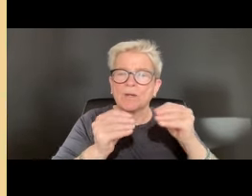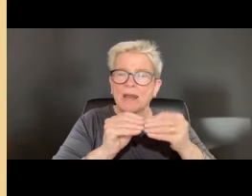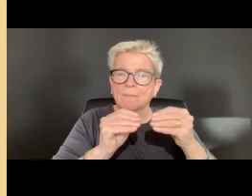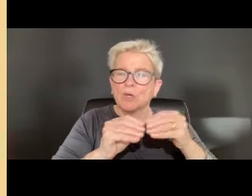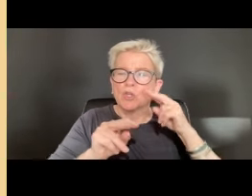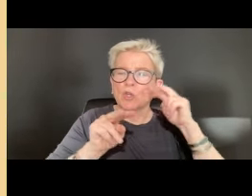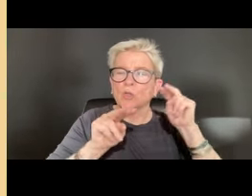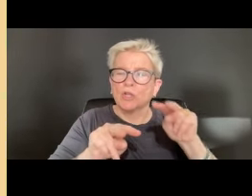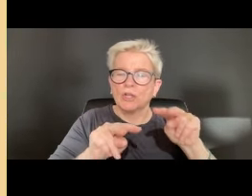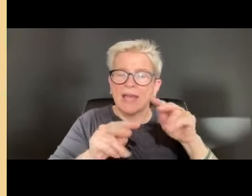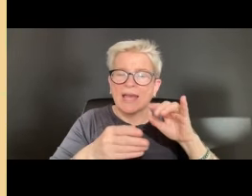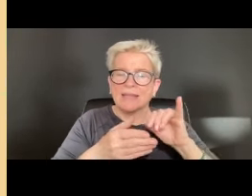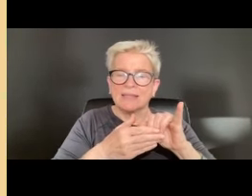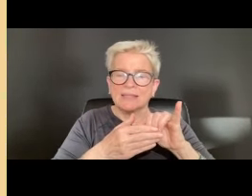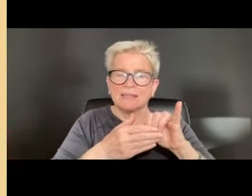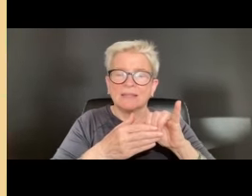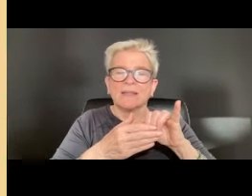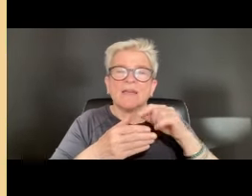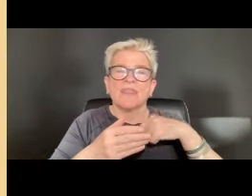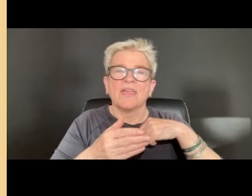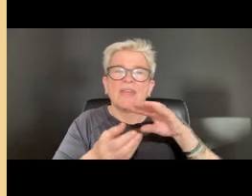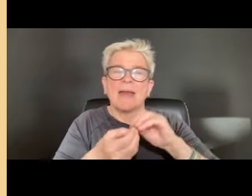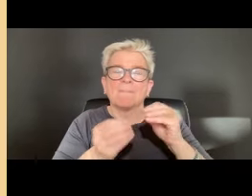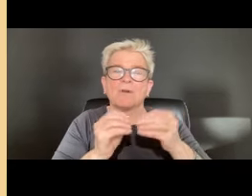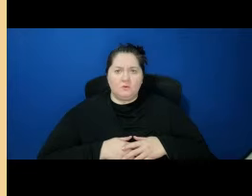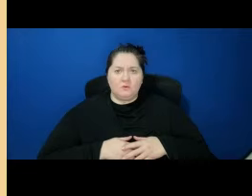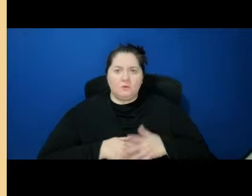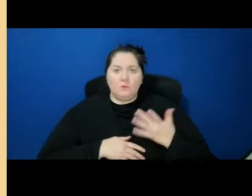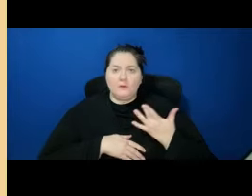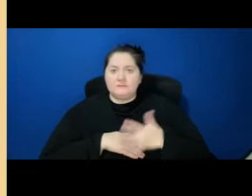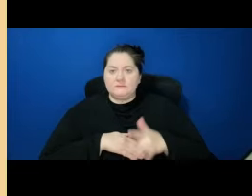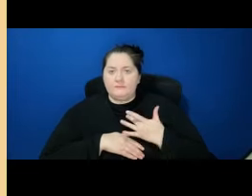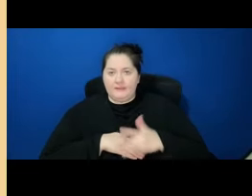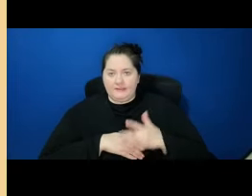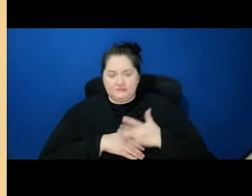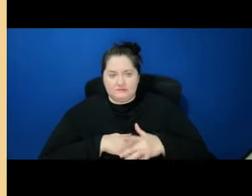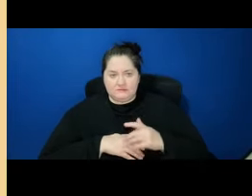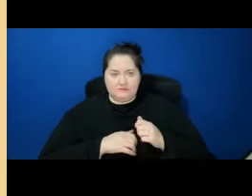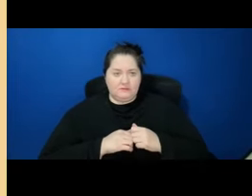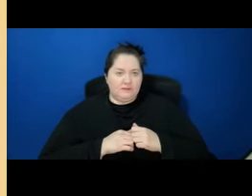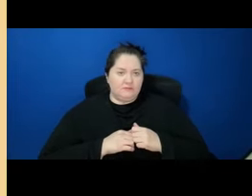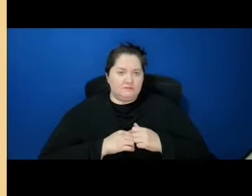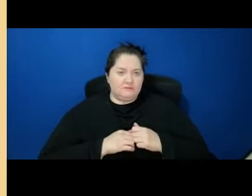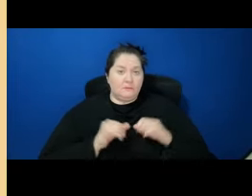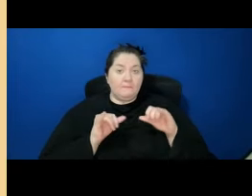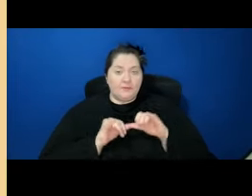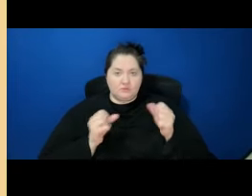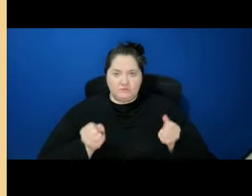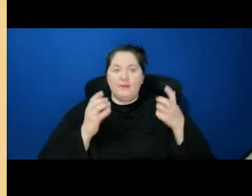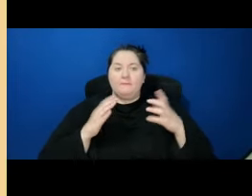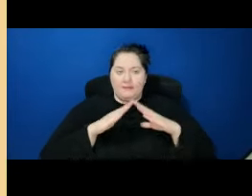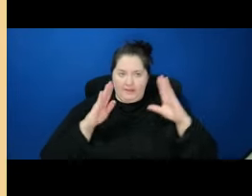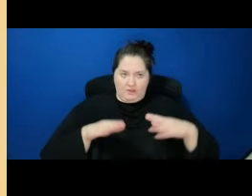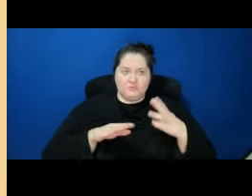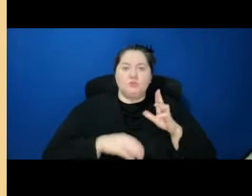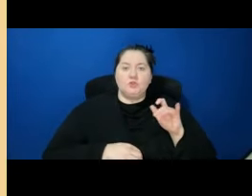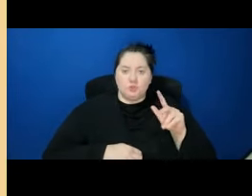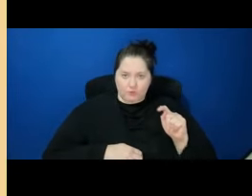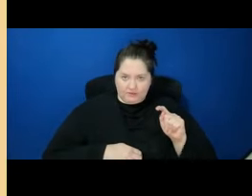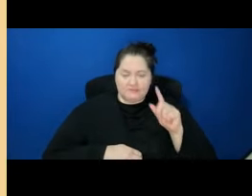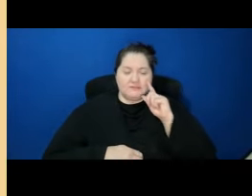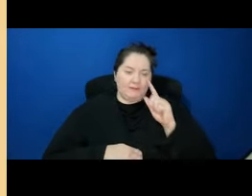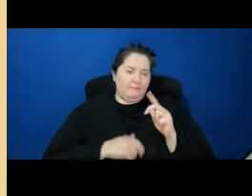with this plan is the amount of capacity. That's a measure of how many housing units could be built under the